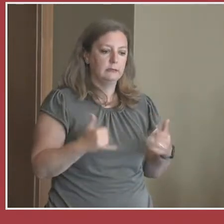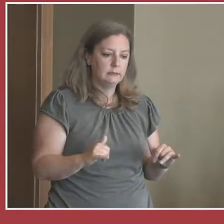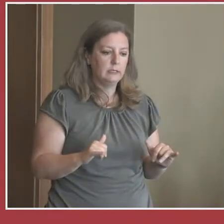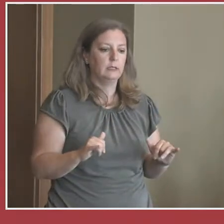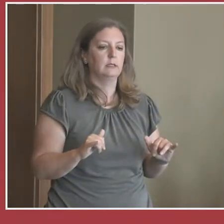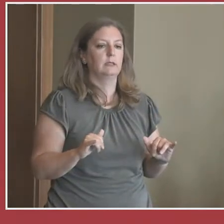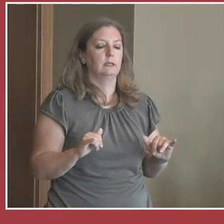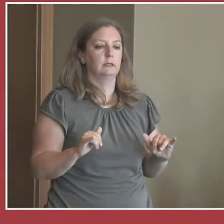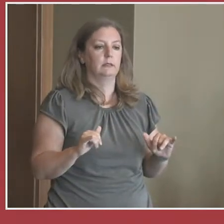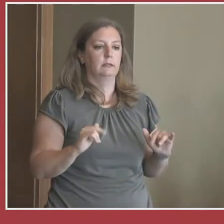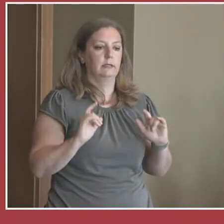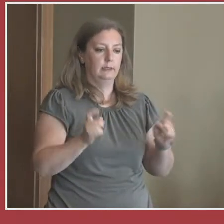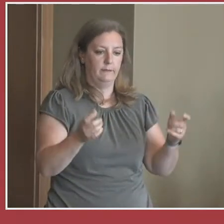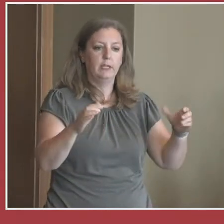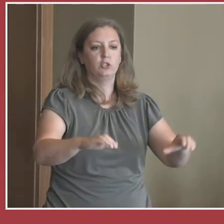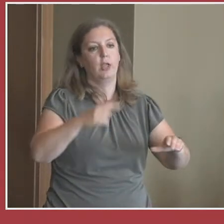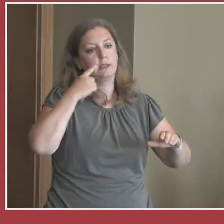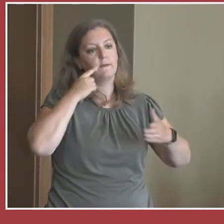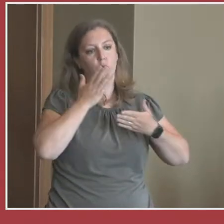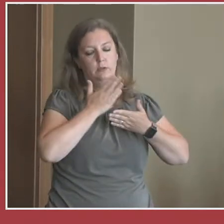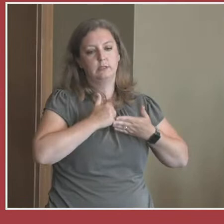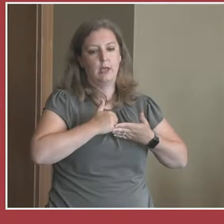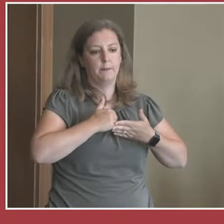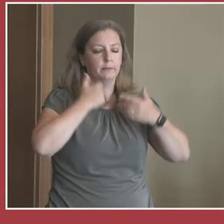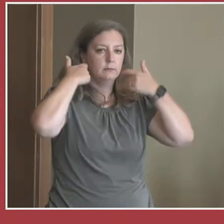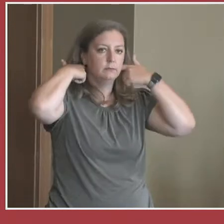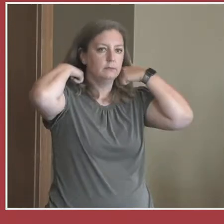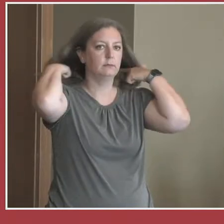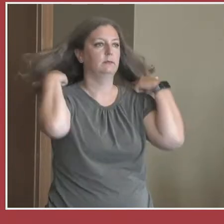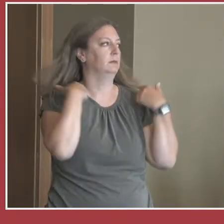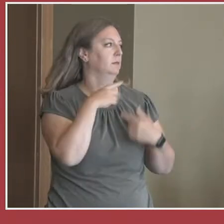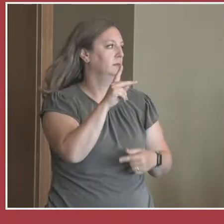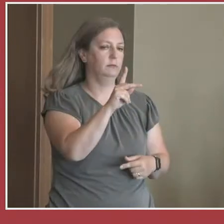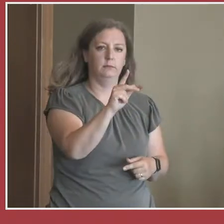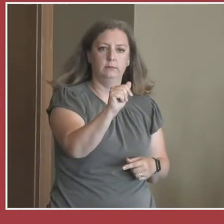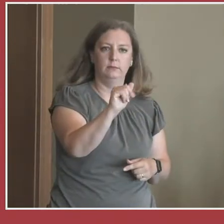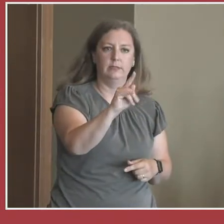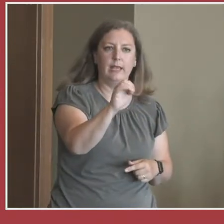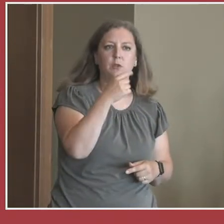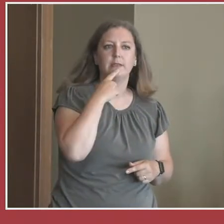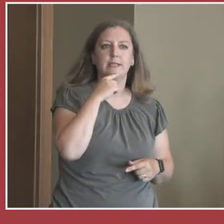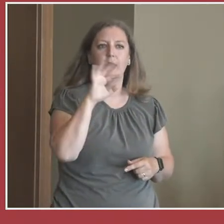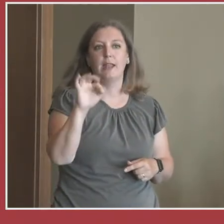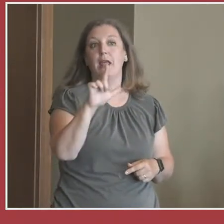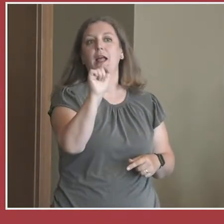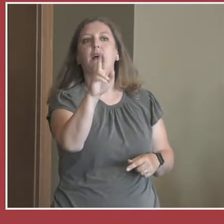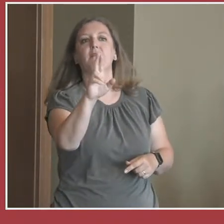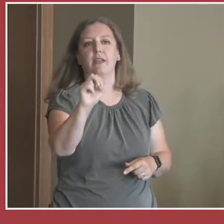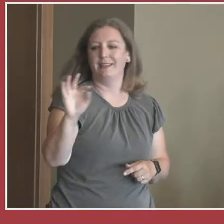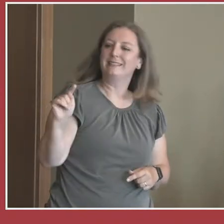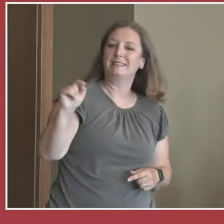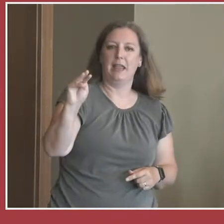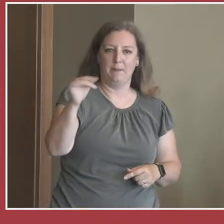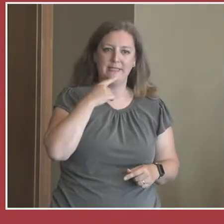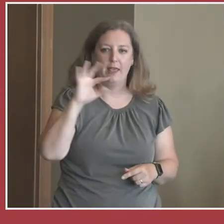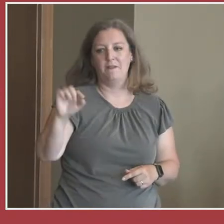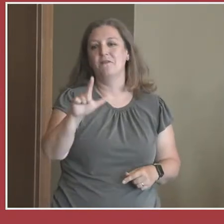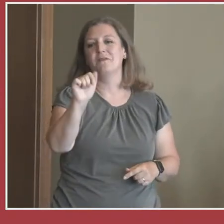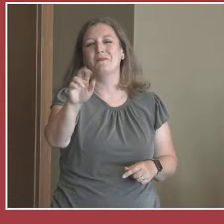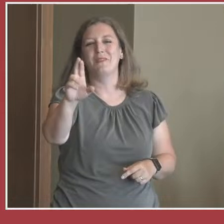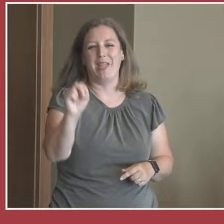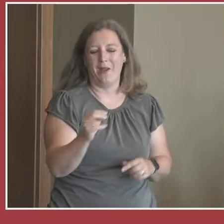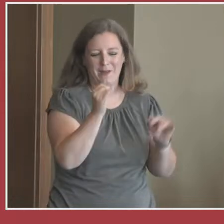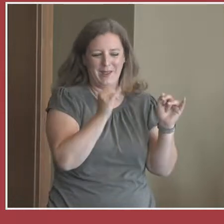them a chance for some, what'd you call it, Katie? You said flair? Or Tammy did, right? Flair,